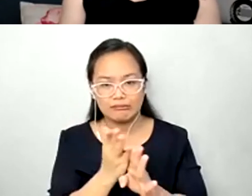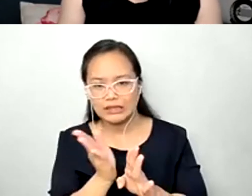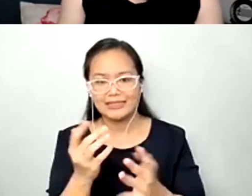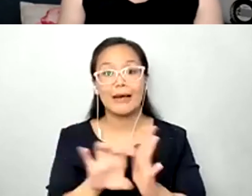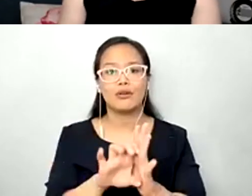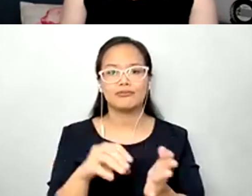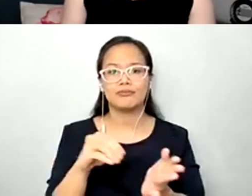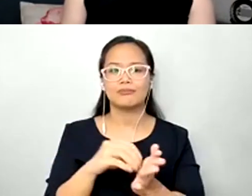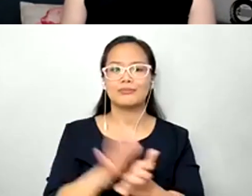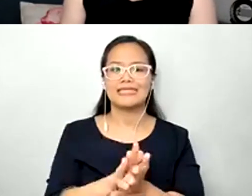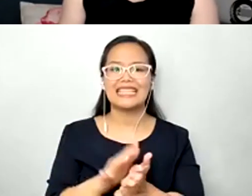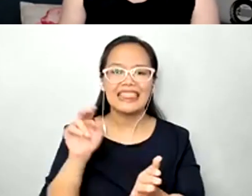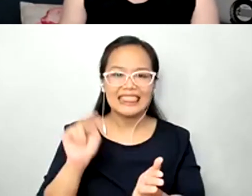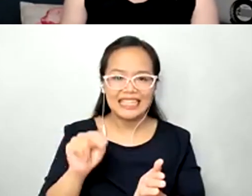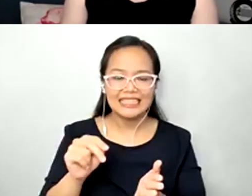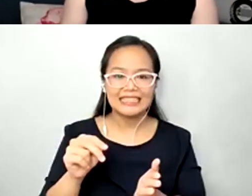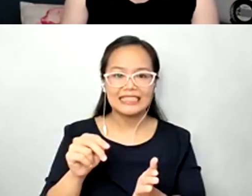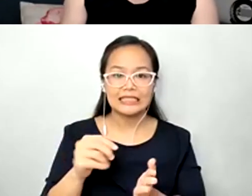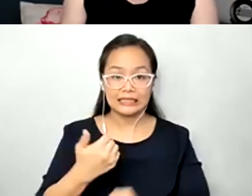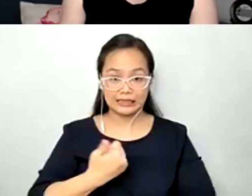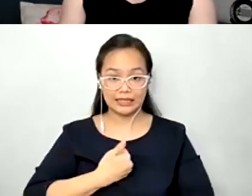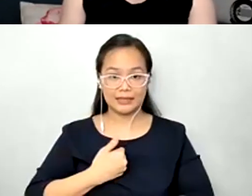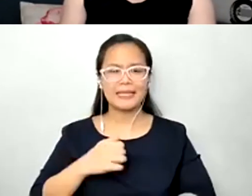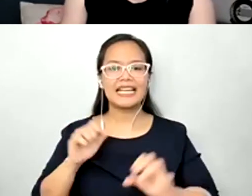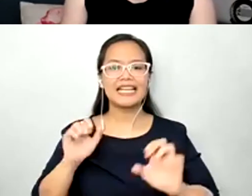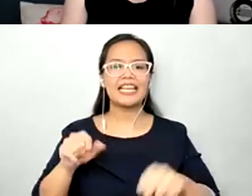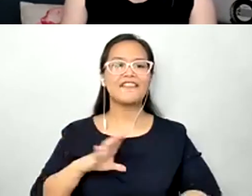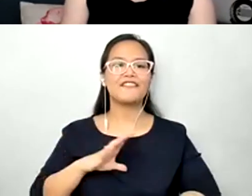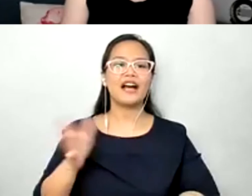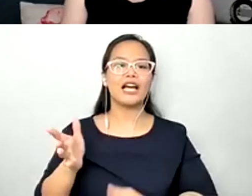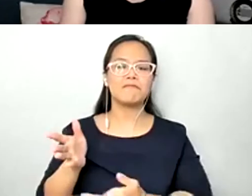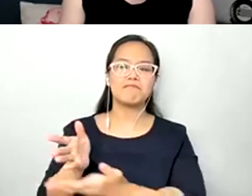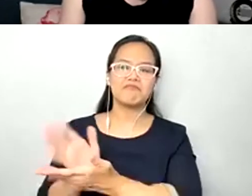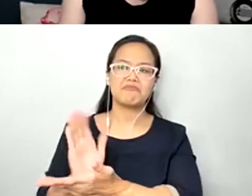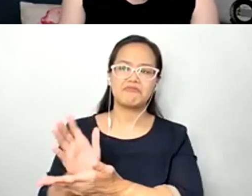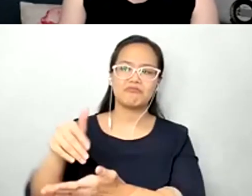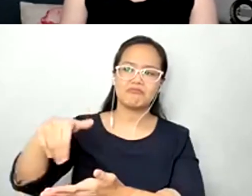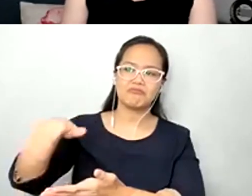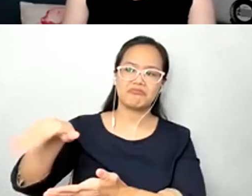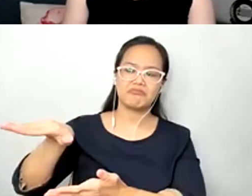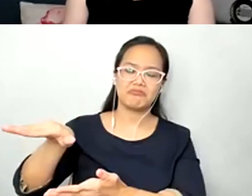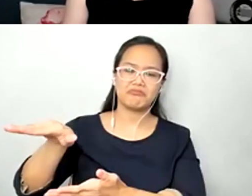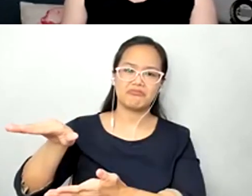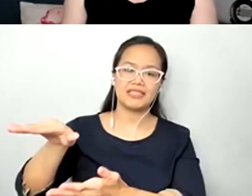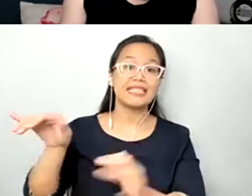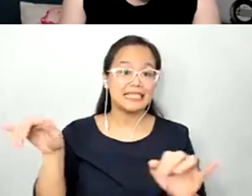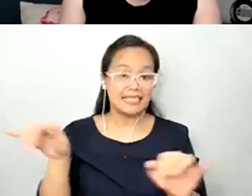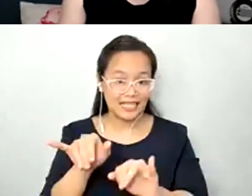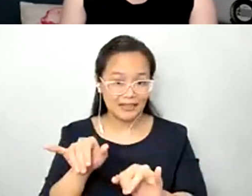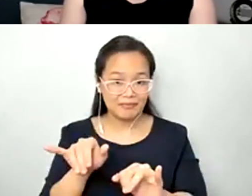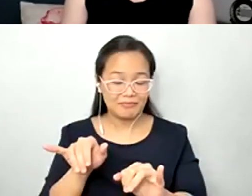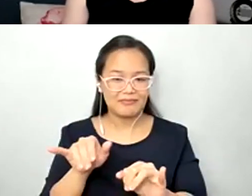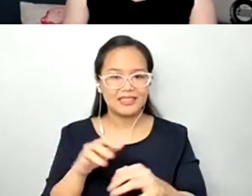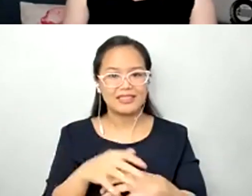Magpa-utang ka ng kaya mong mawala, na hindi na babalik. So in the same way, I would give you the same amount of